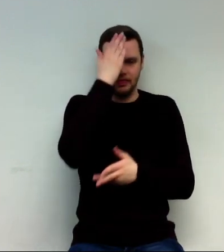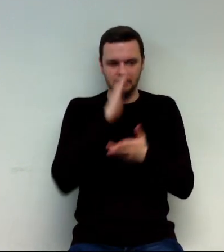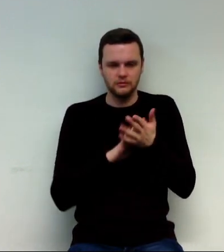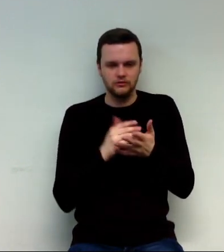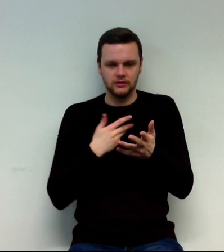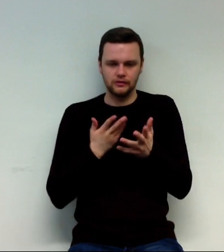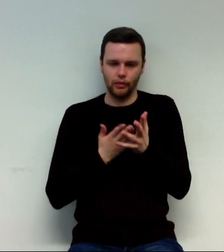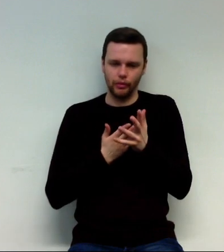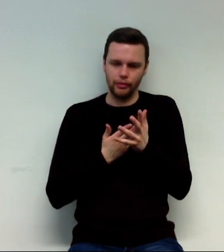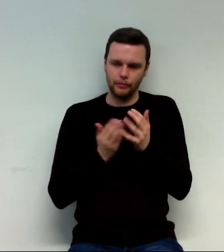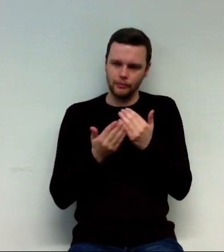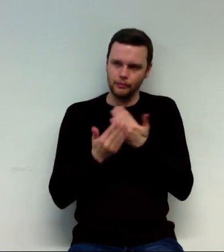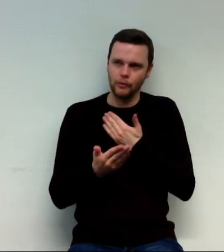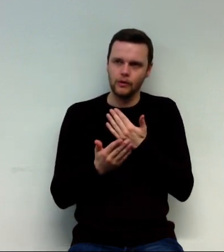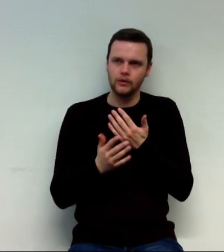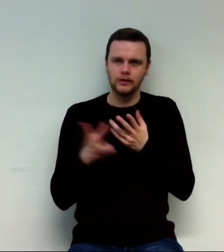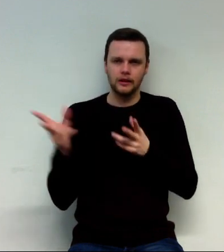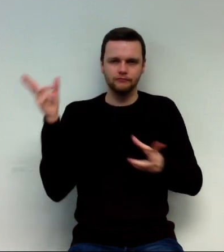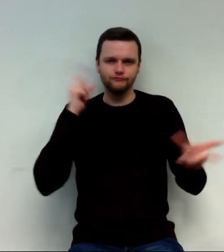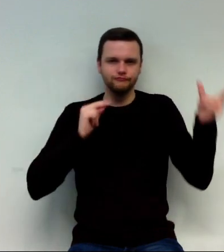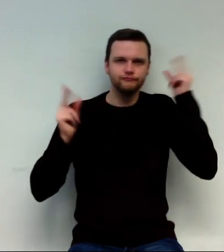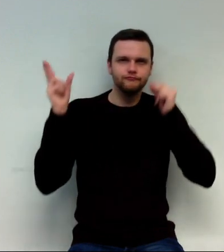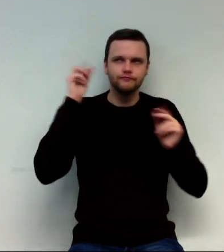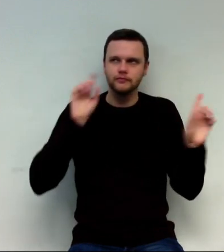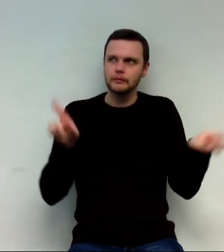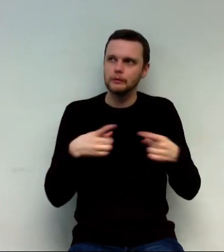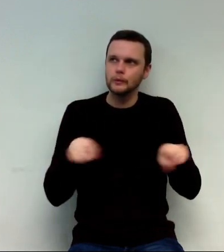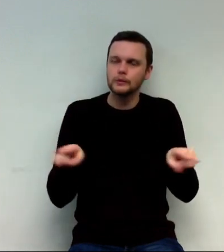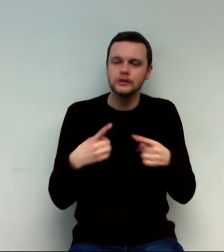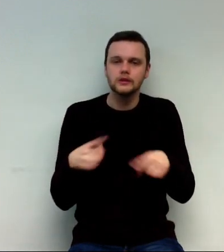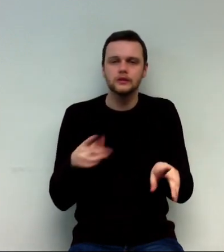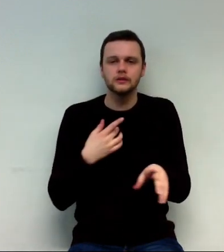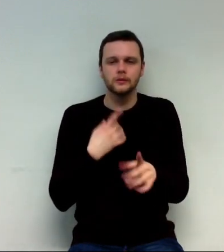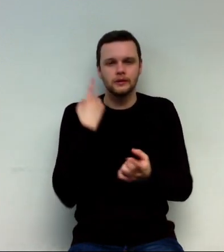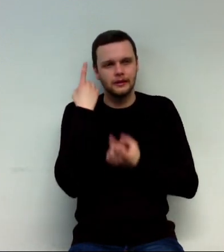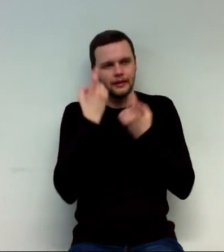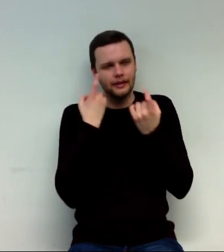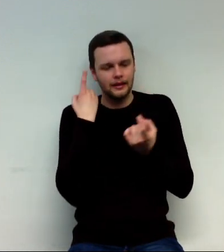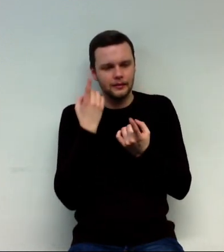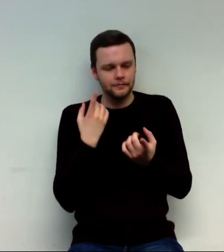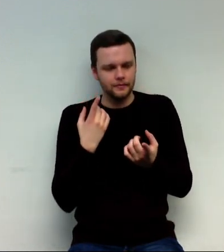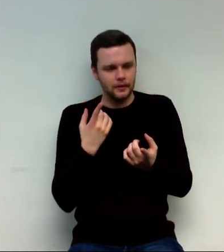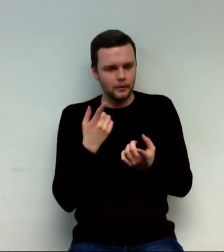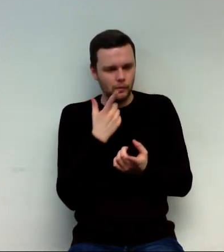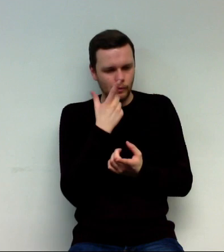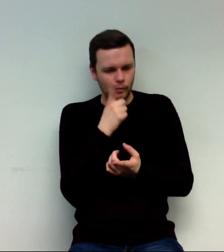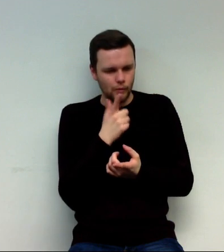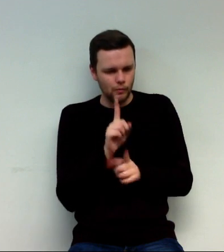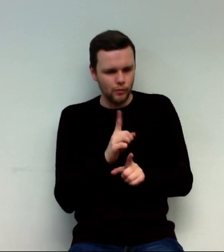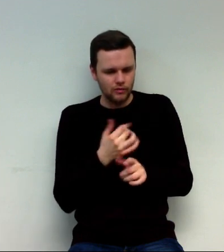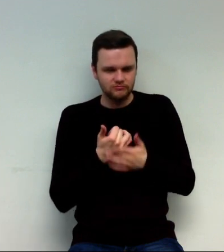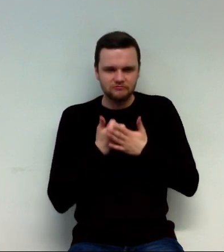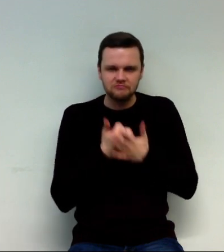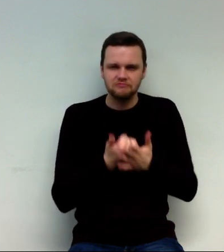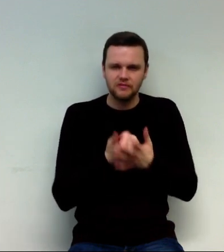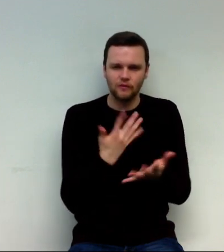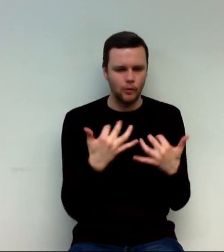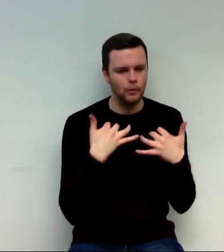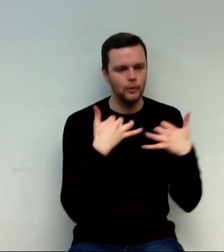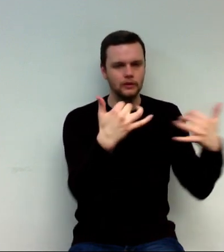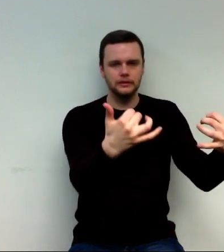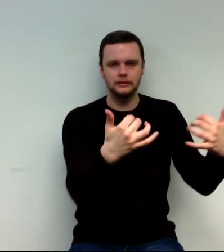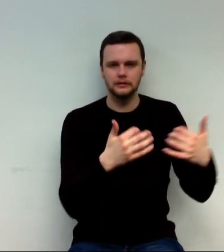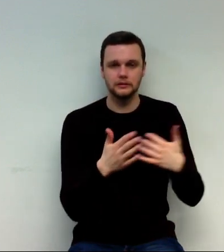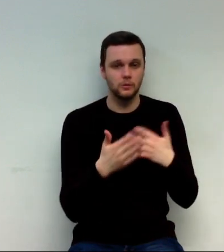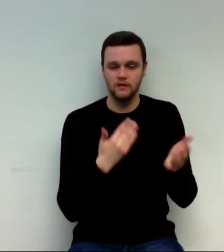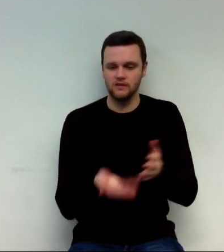of going to be more audio. So it's more about what assistance can you give to audiences who are